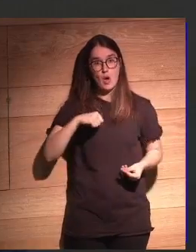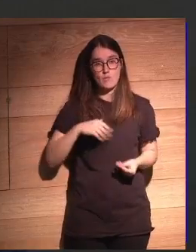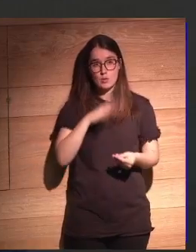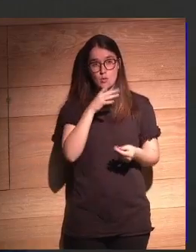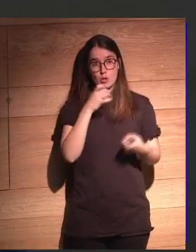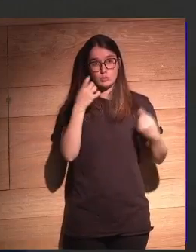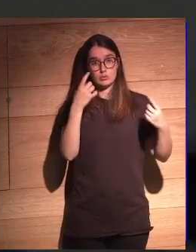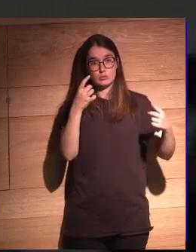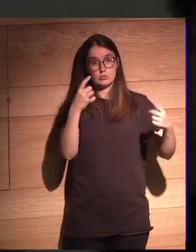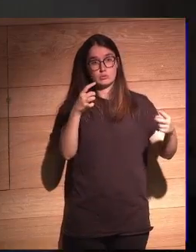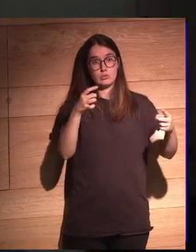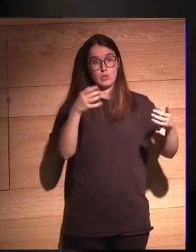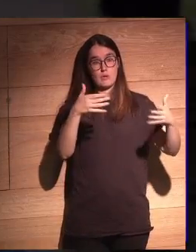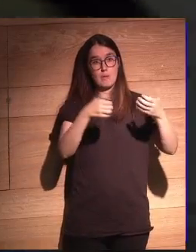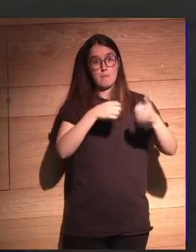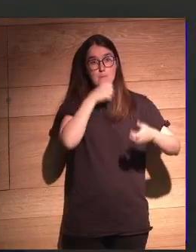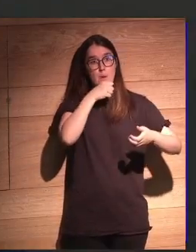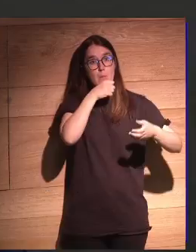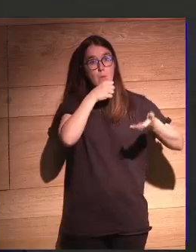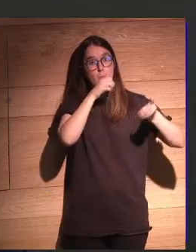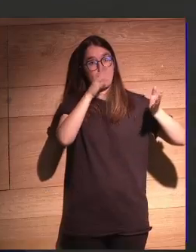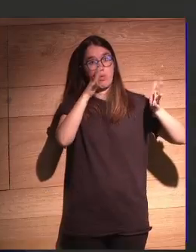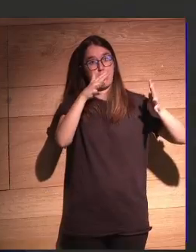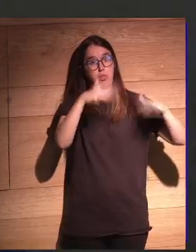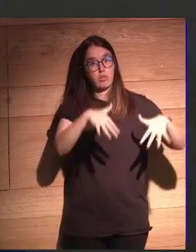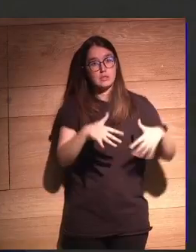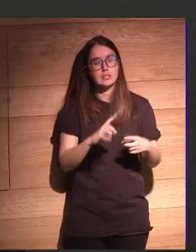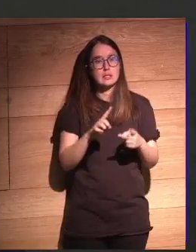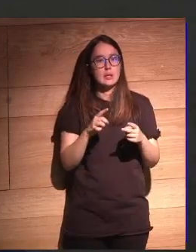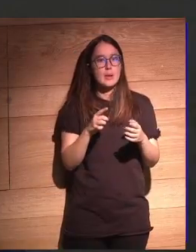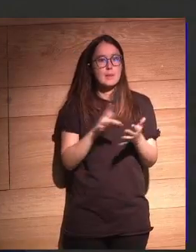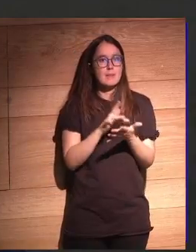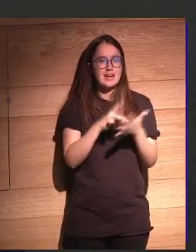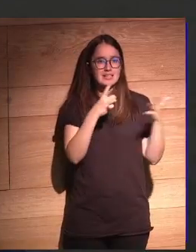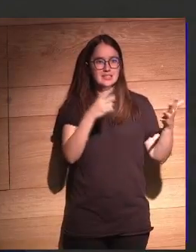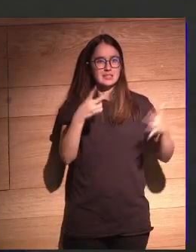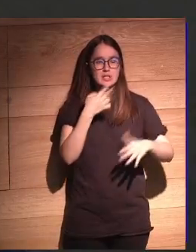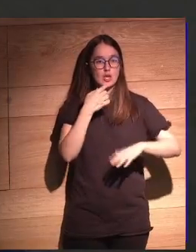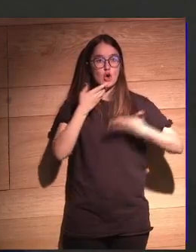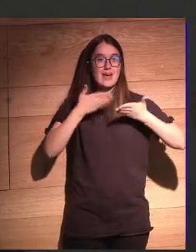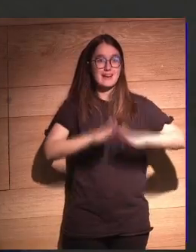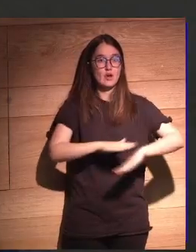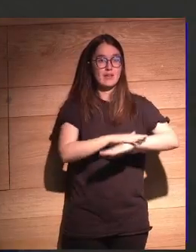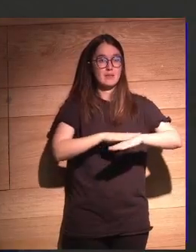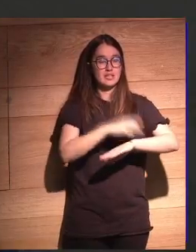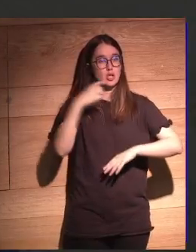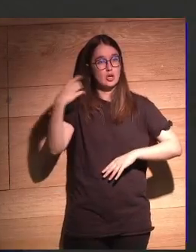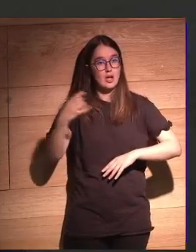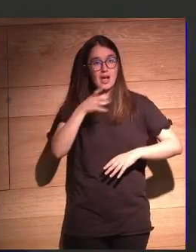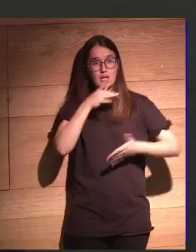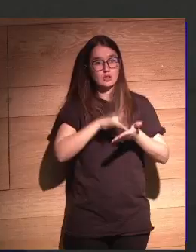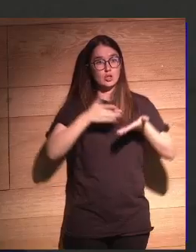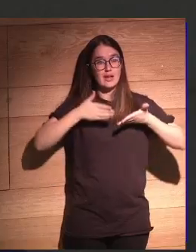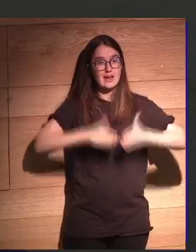in Madrid, Paseo de la Castellana. Or in another page, he mentions, in page